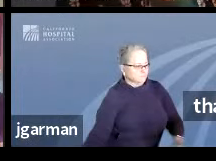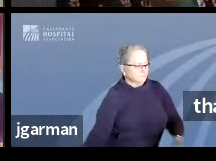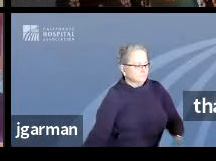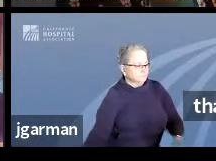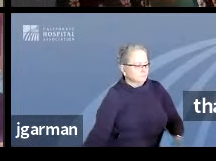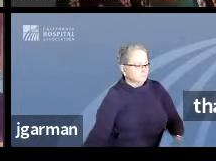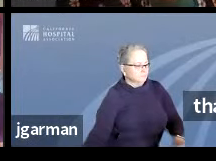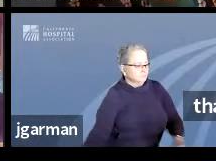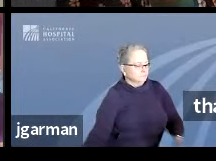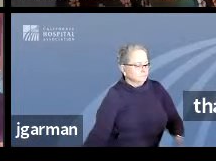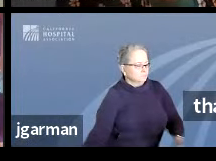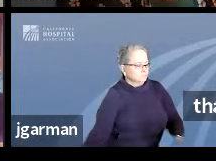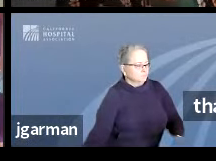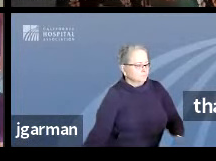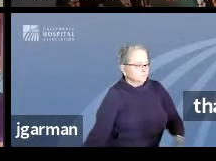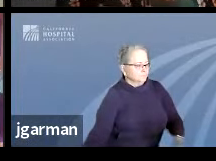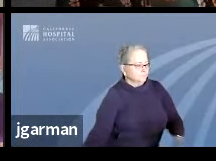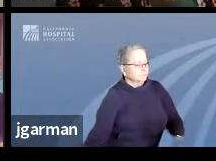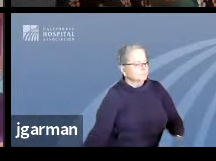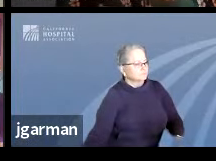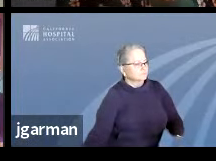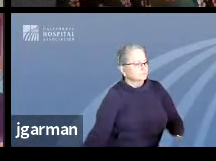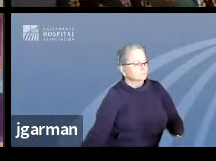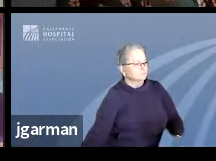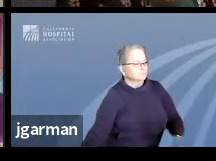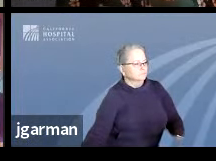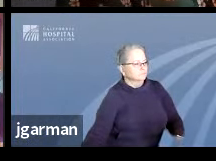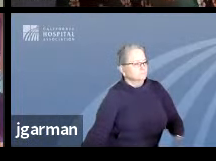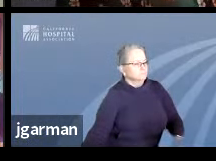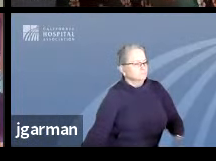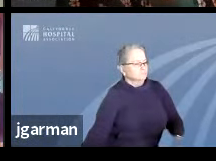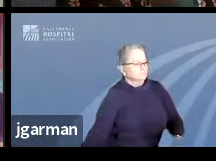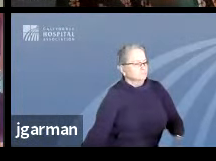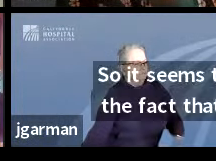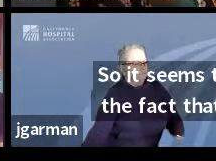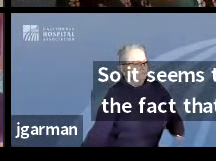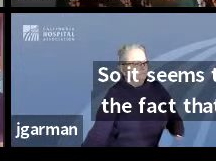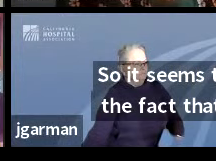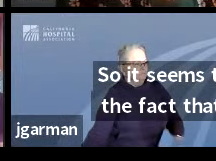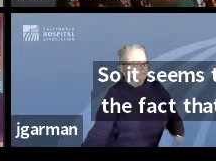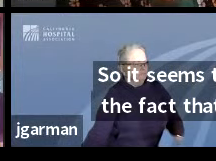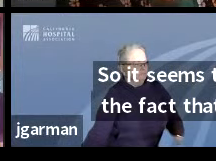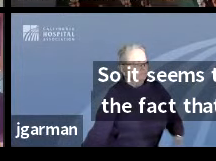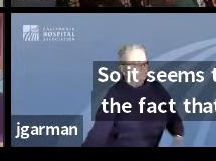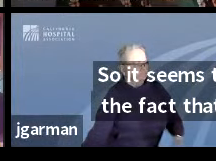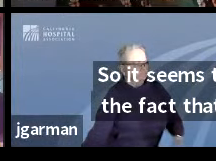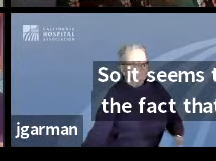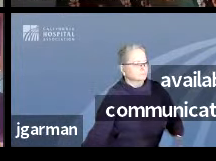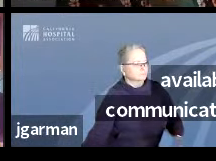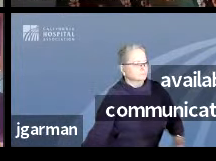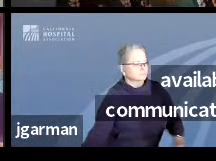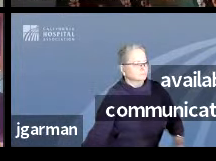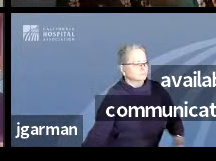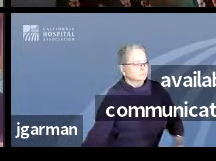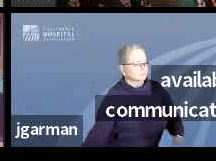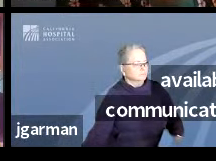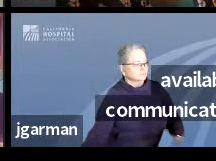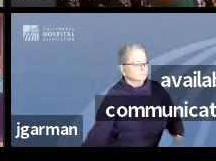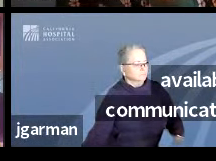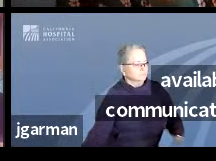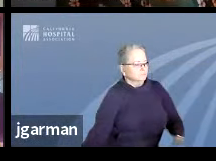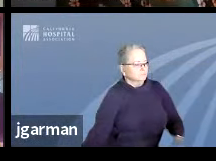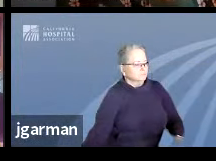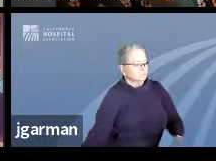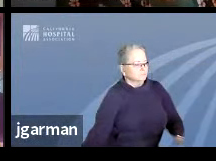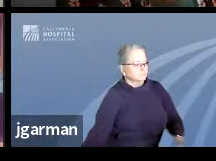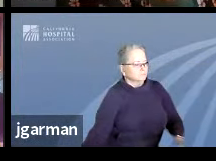issue. But it seems to me that whatever methodologies identify, and it keeps changing, it has to be